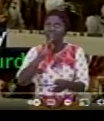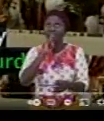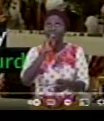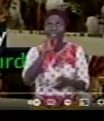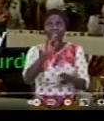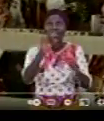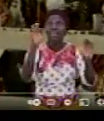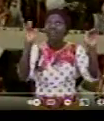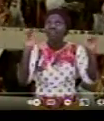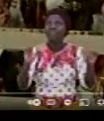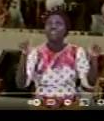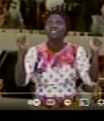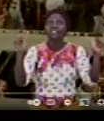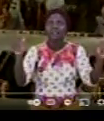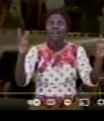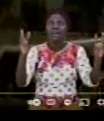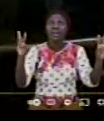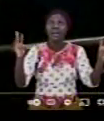Yahweh. Your name.